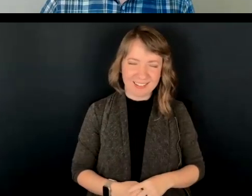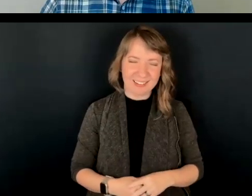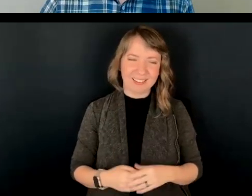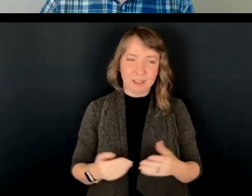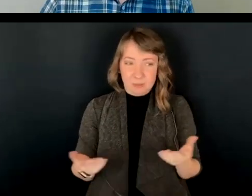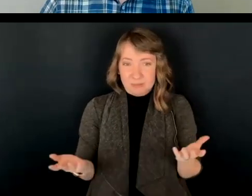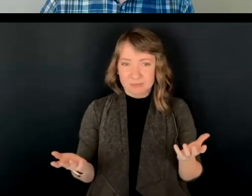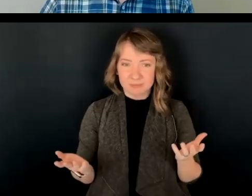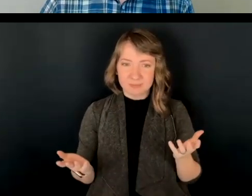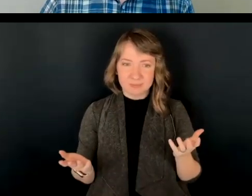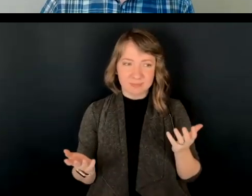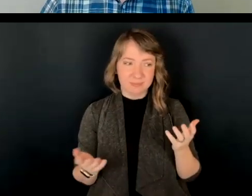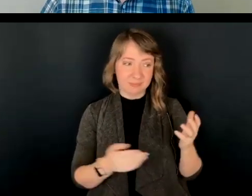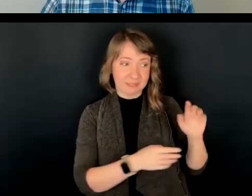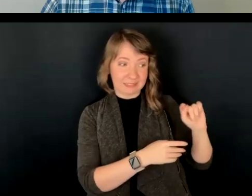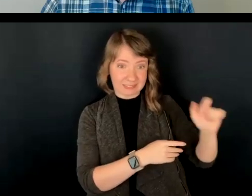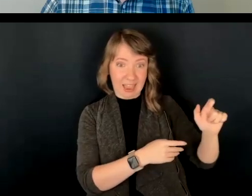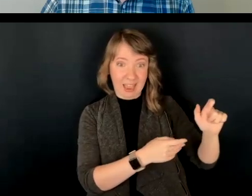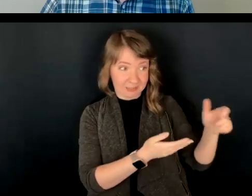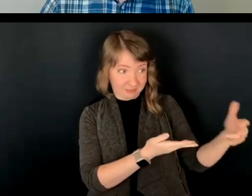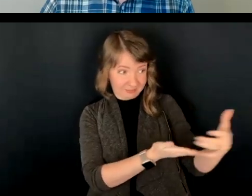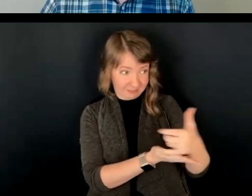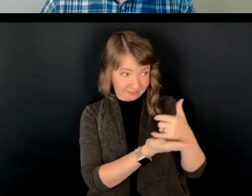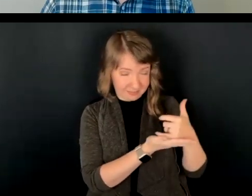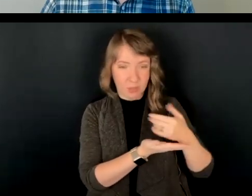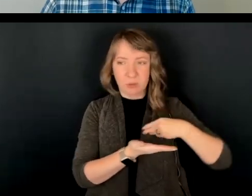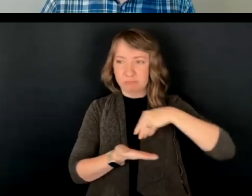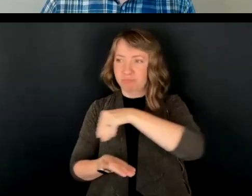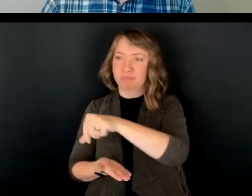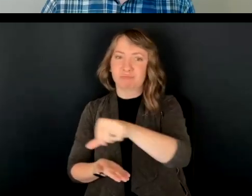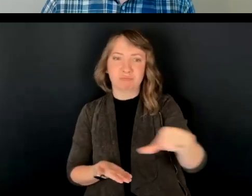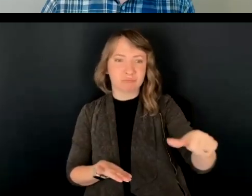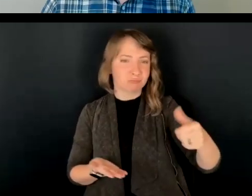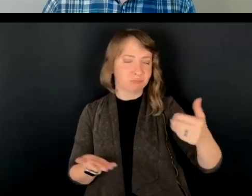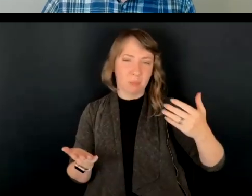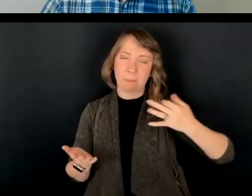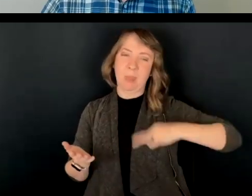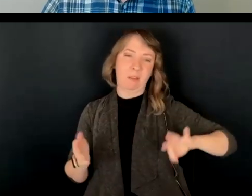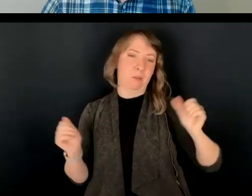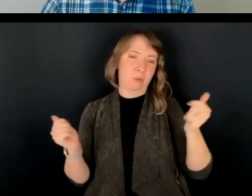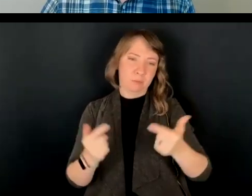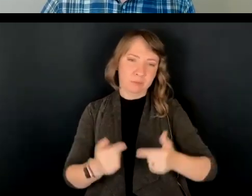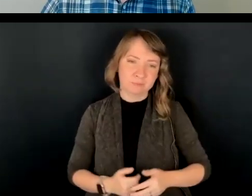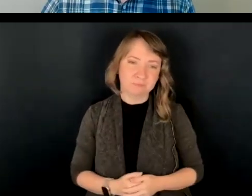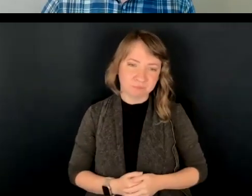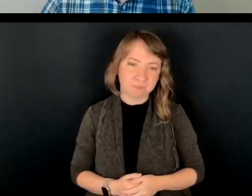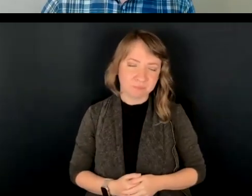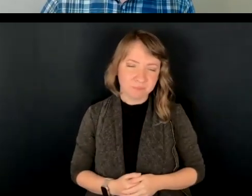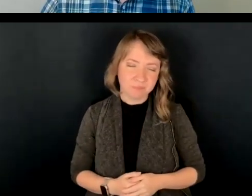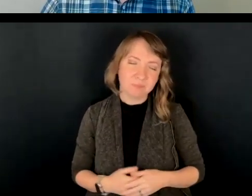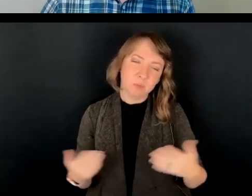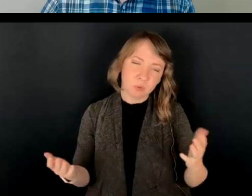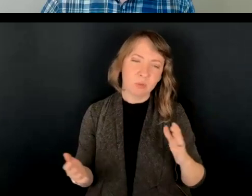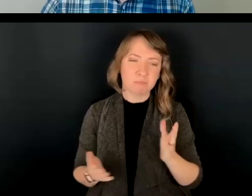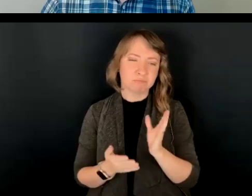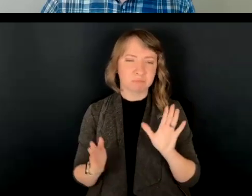taking taxpayer dollars and putting them to really great benefit for everyone. And so that's part of our role,